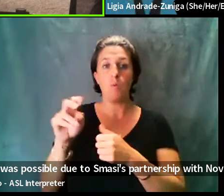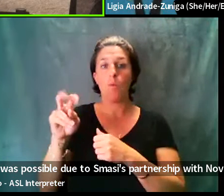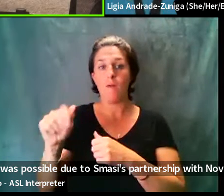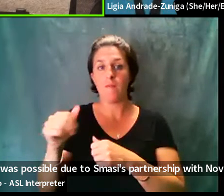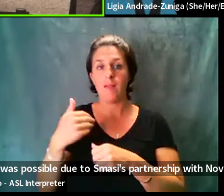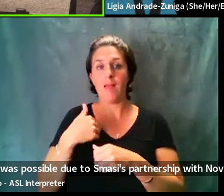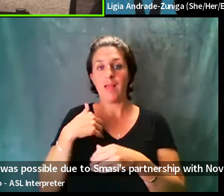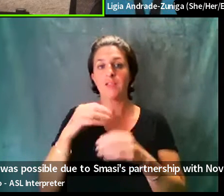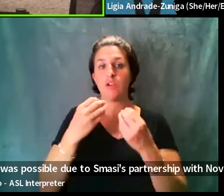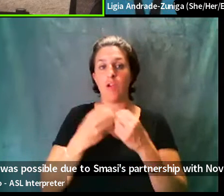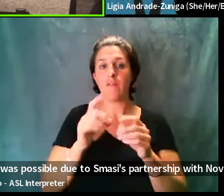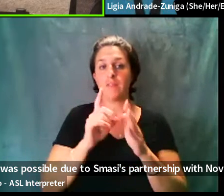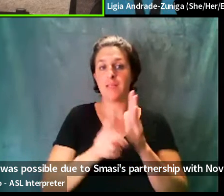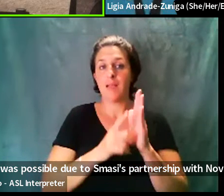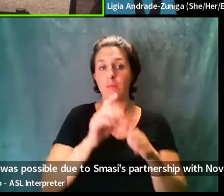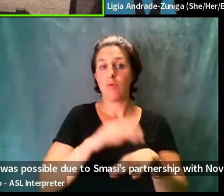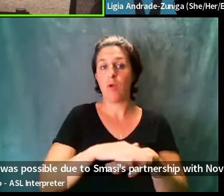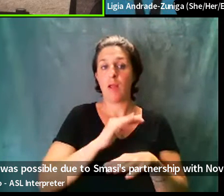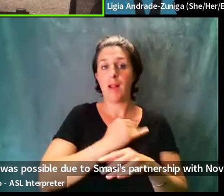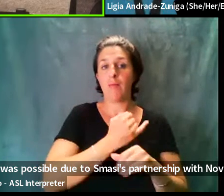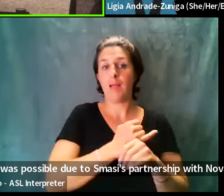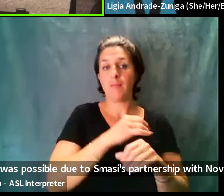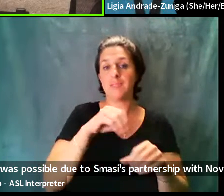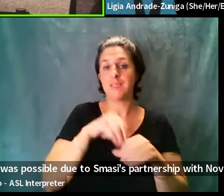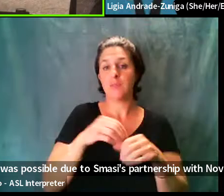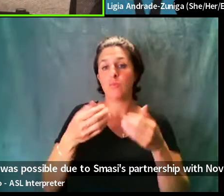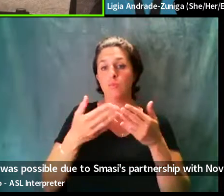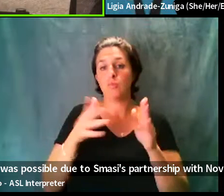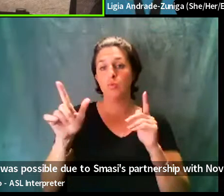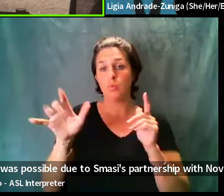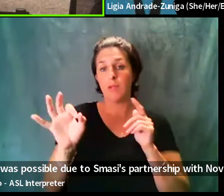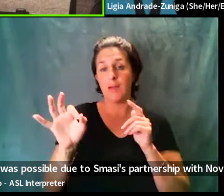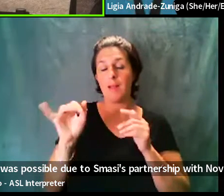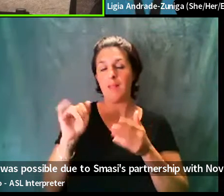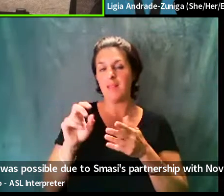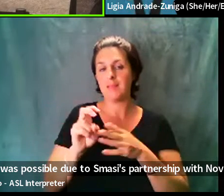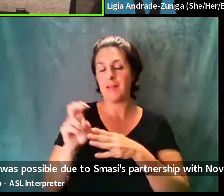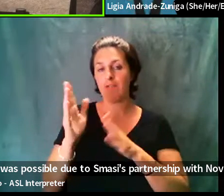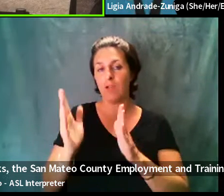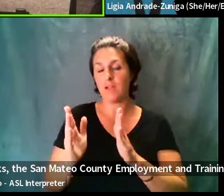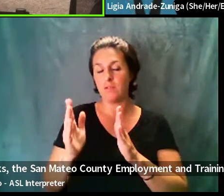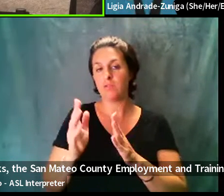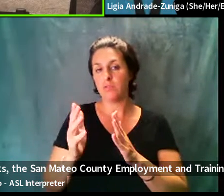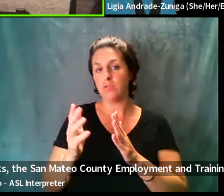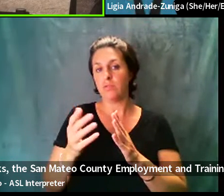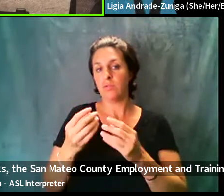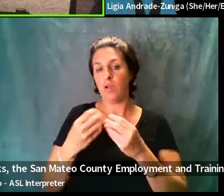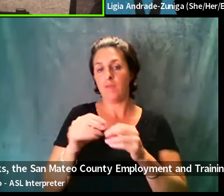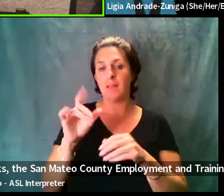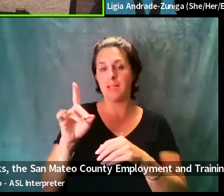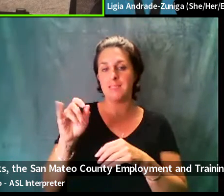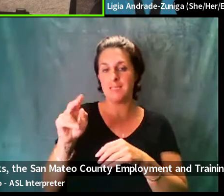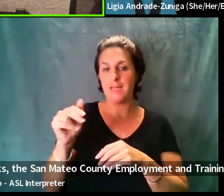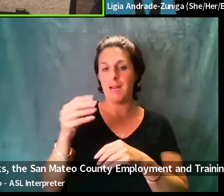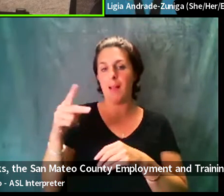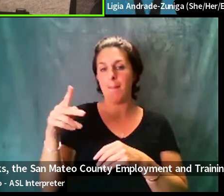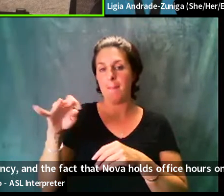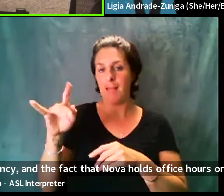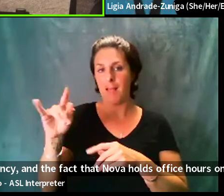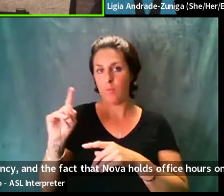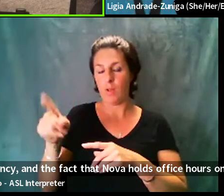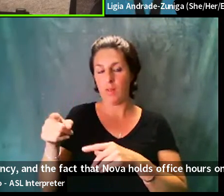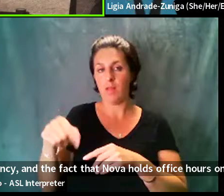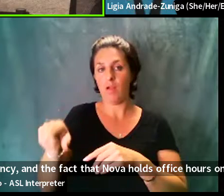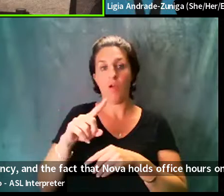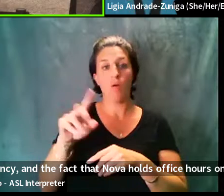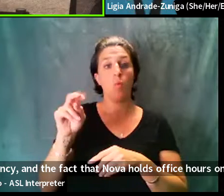hours on our campus in room 29, which is the navigator's office where Dina and Patty are, and that